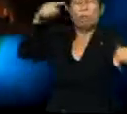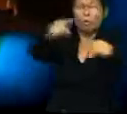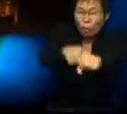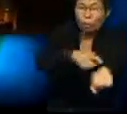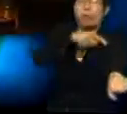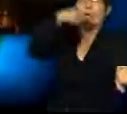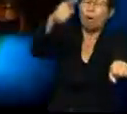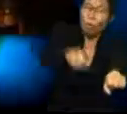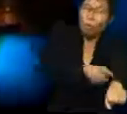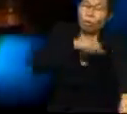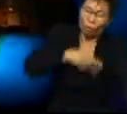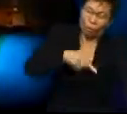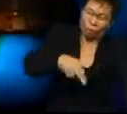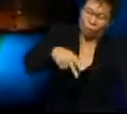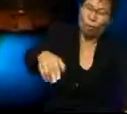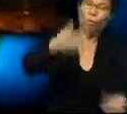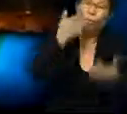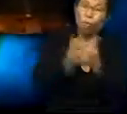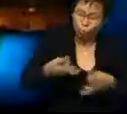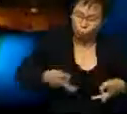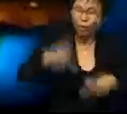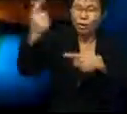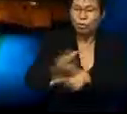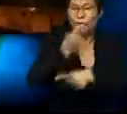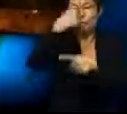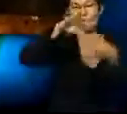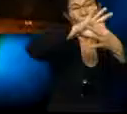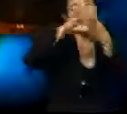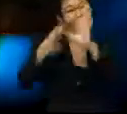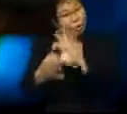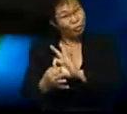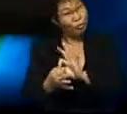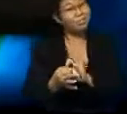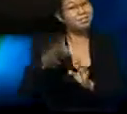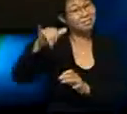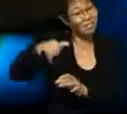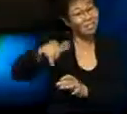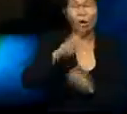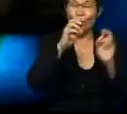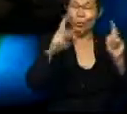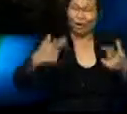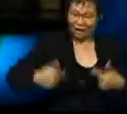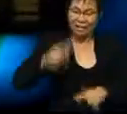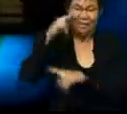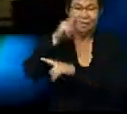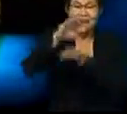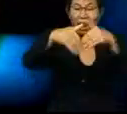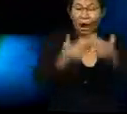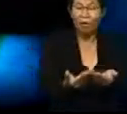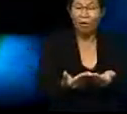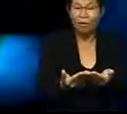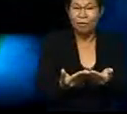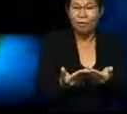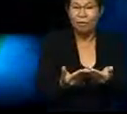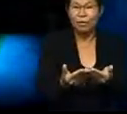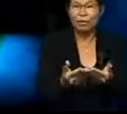long, long walk. A good way to train for the Olympics, though. Okay, let's see how the force